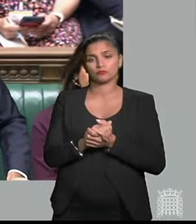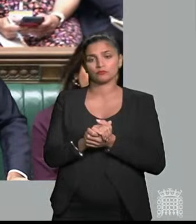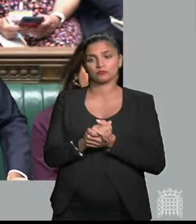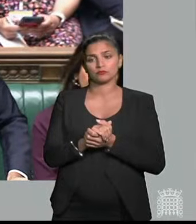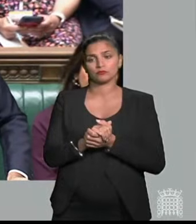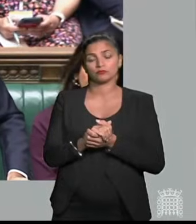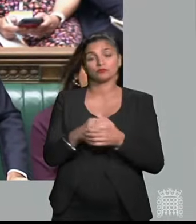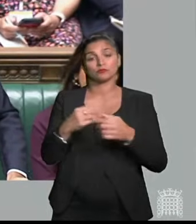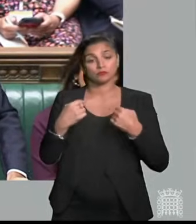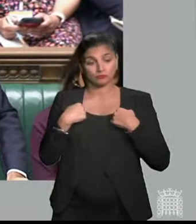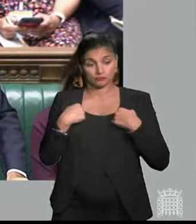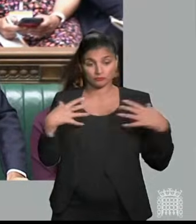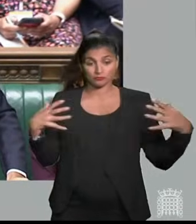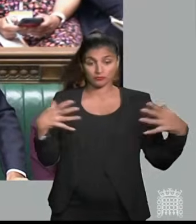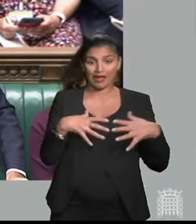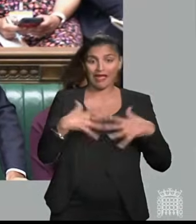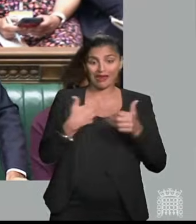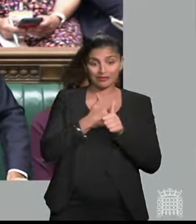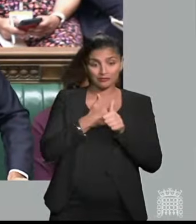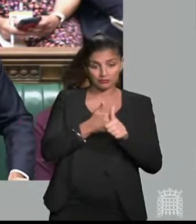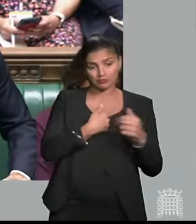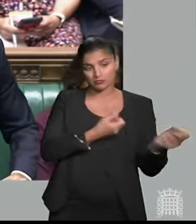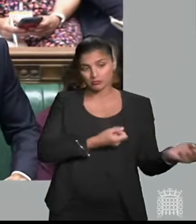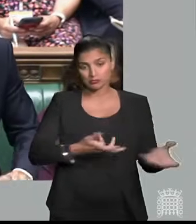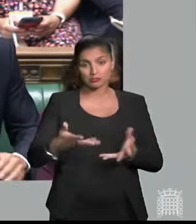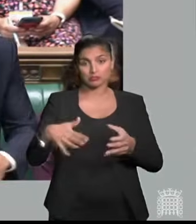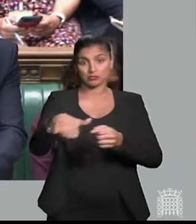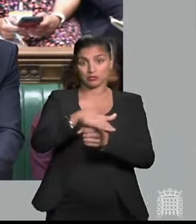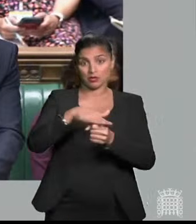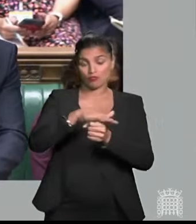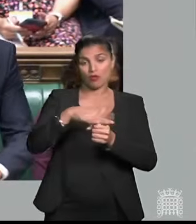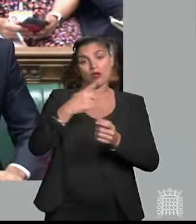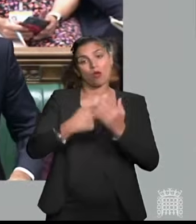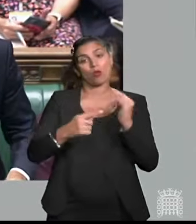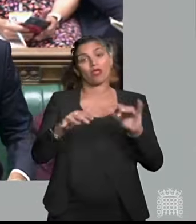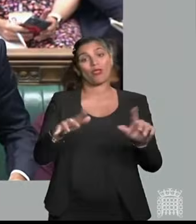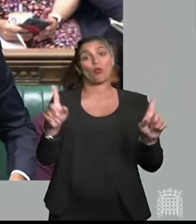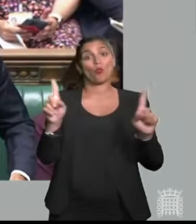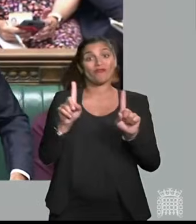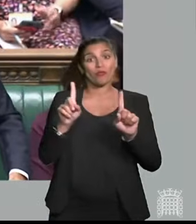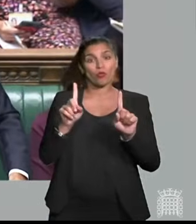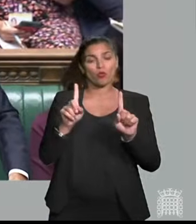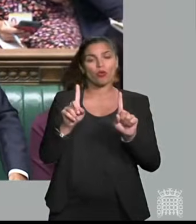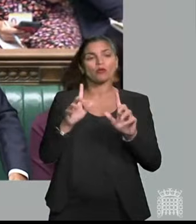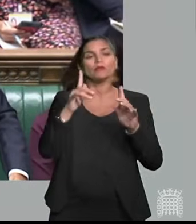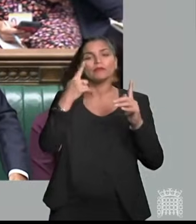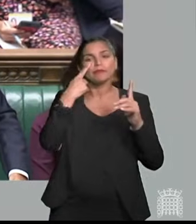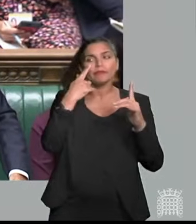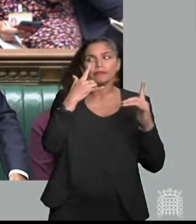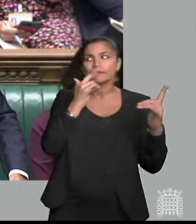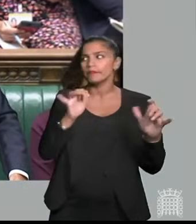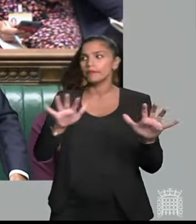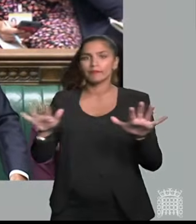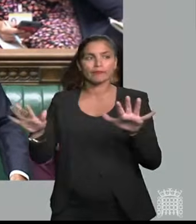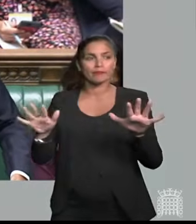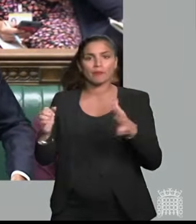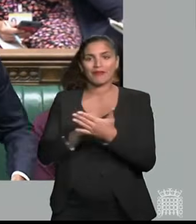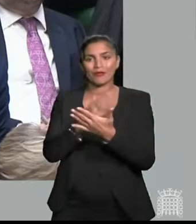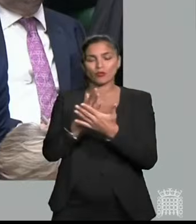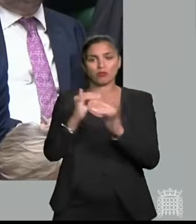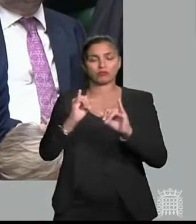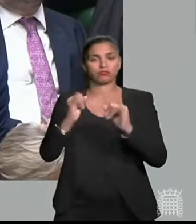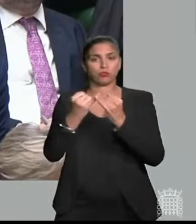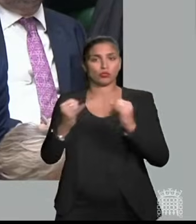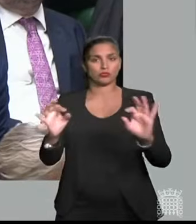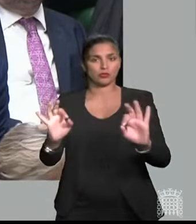there in any combat capacity. They are there for two reasons. First and foremost, to provide surveillance to ensure that this crisis does